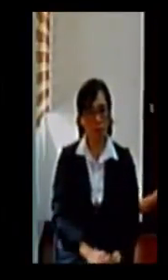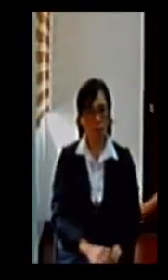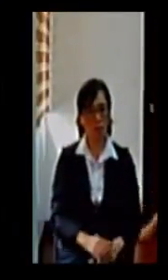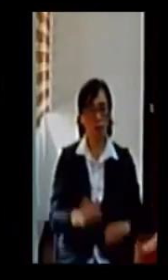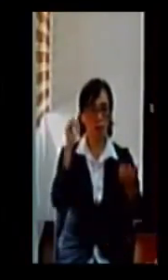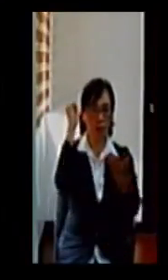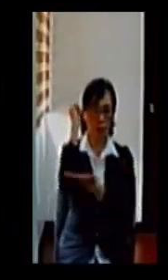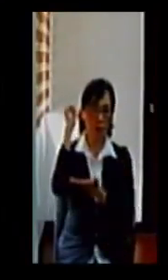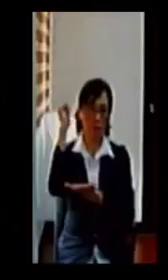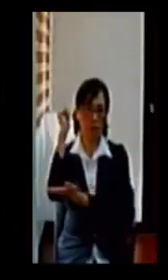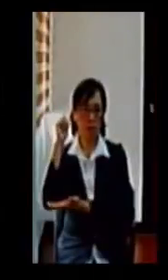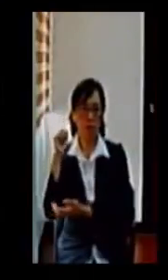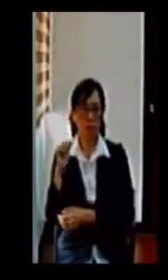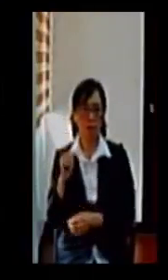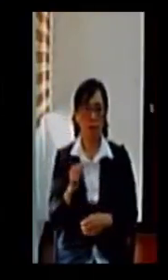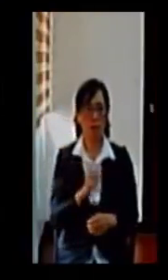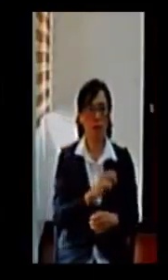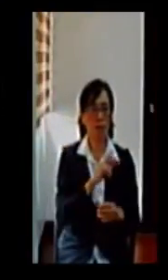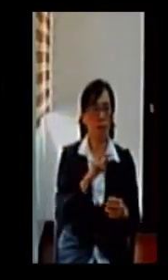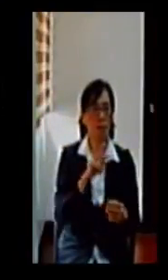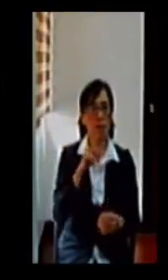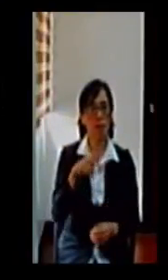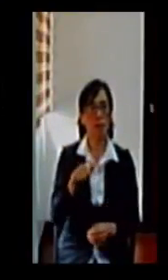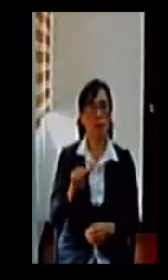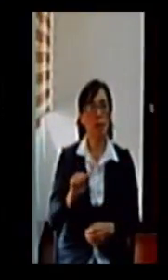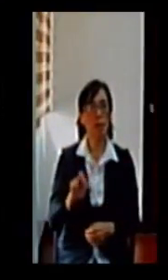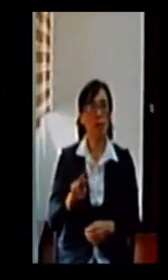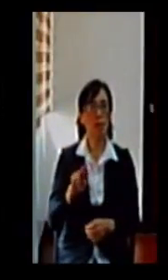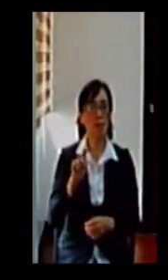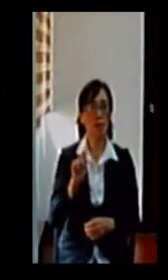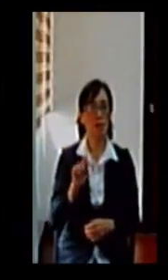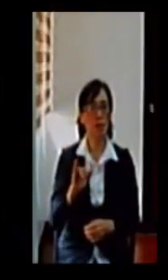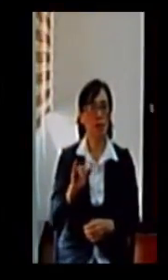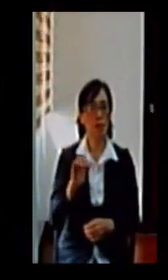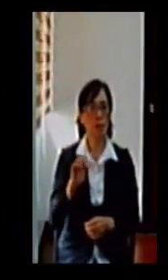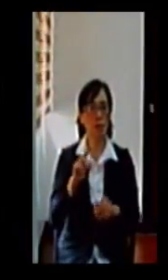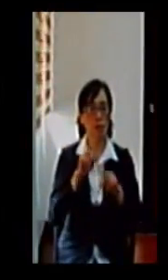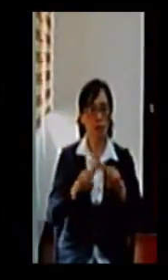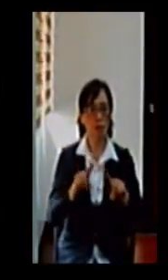deforestation in particular, but climate change in general to biodiversity,